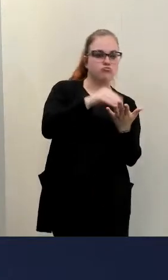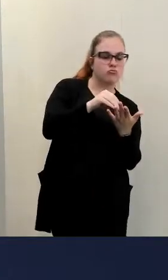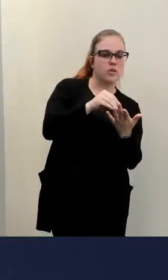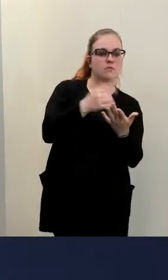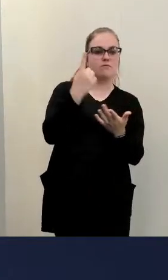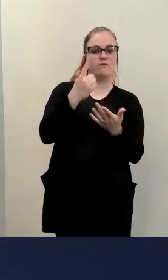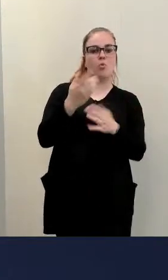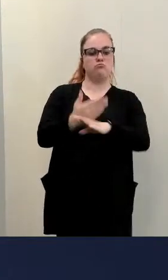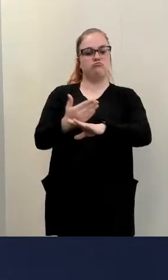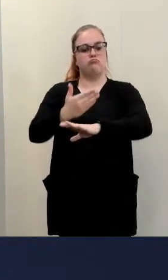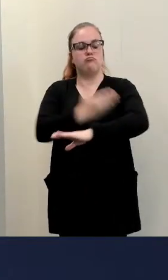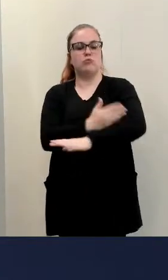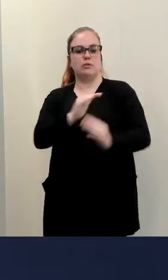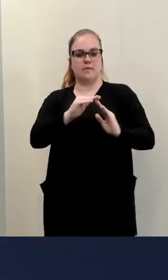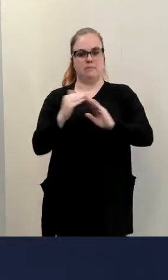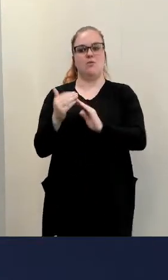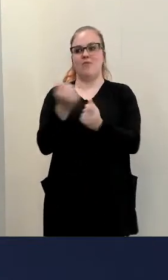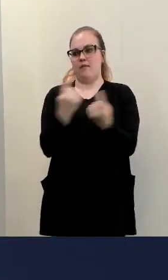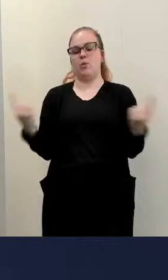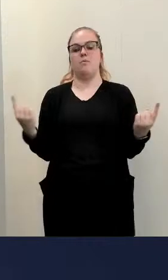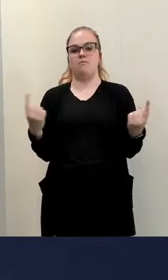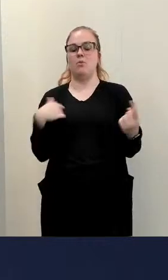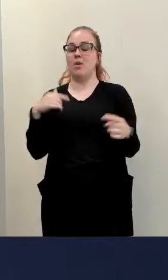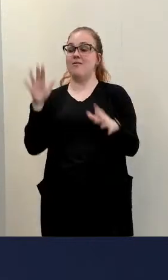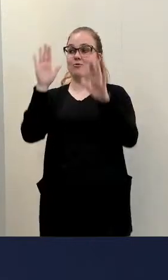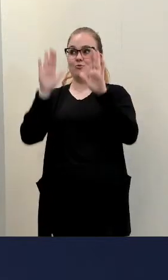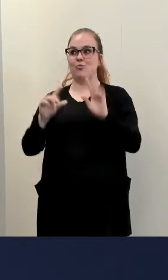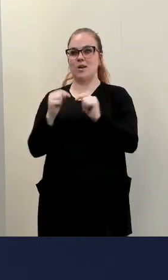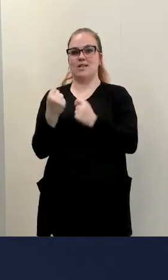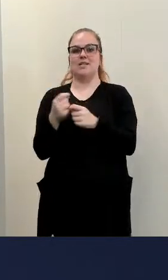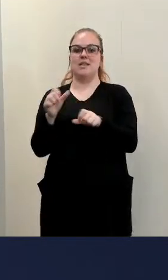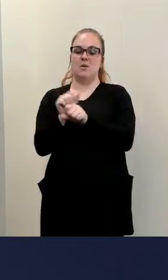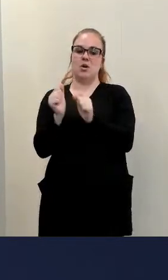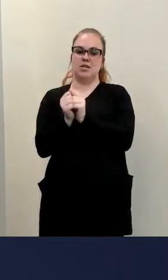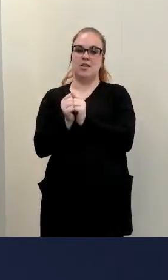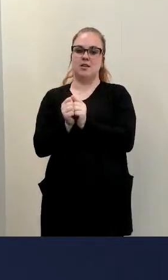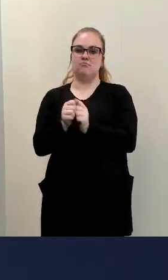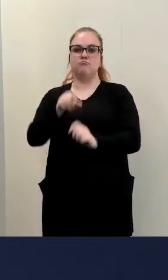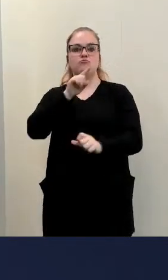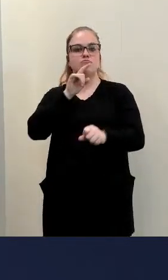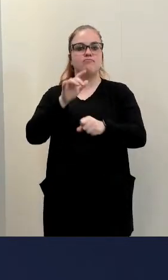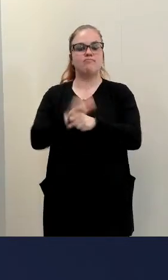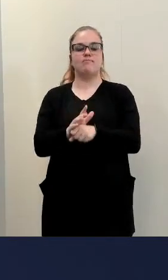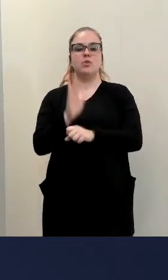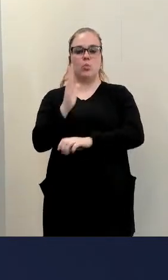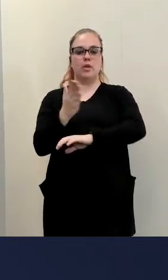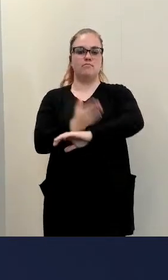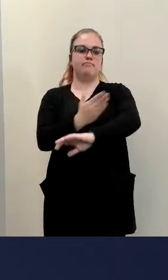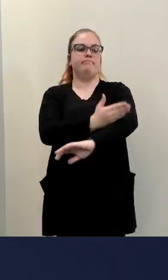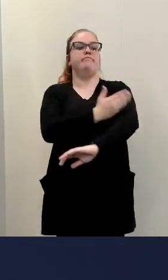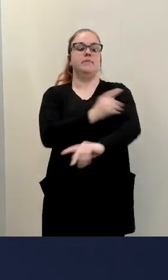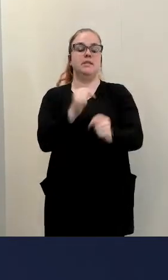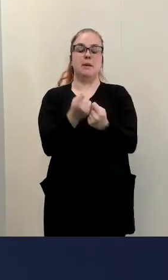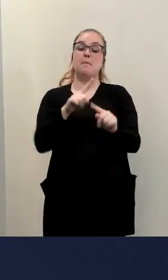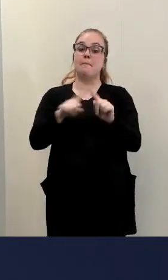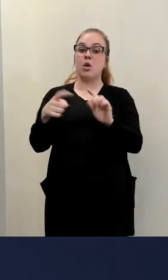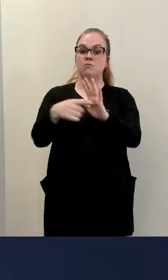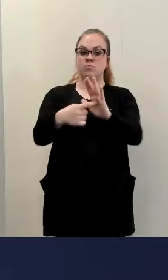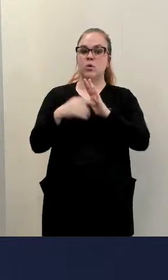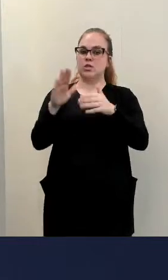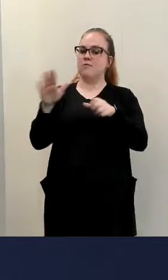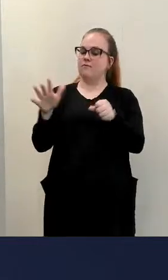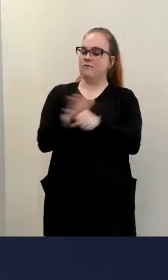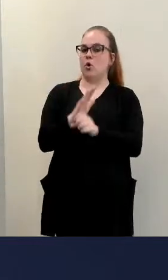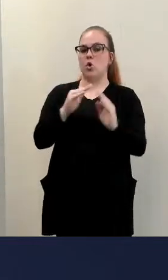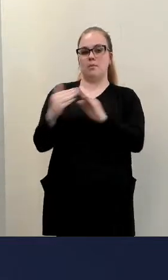a better community for all? And we got a great team working hard to ensure that we will create a better community for all, and it does take the entire community, as was